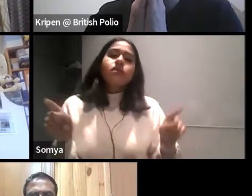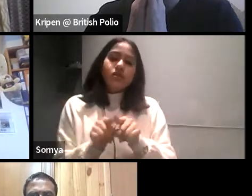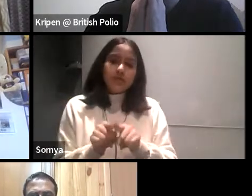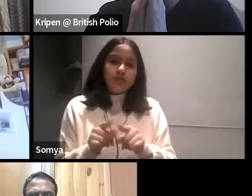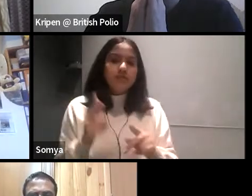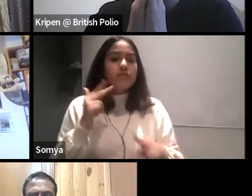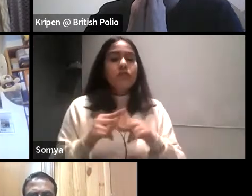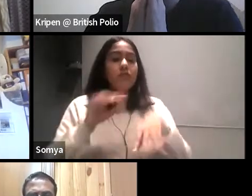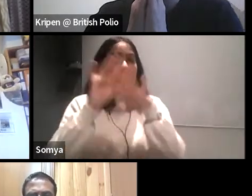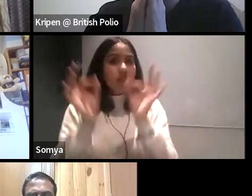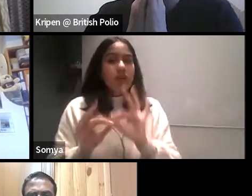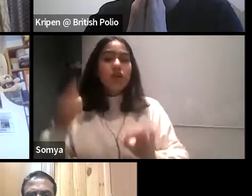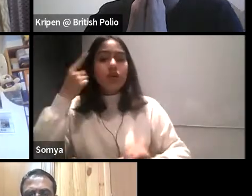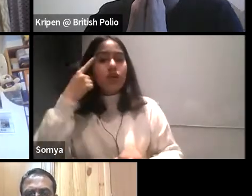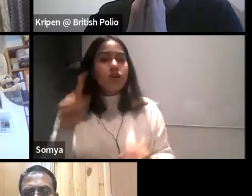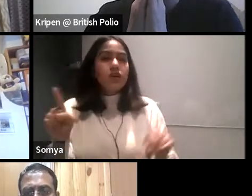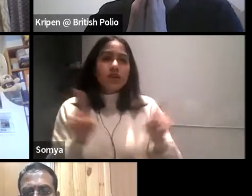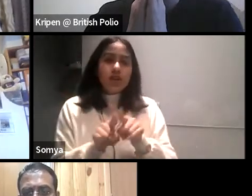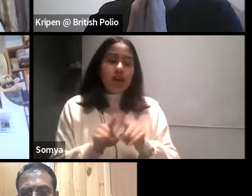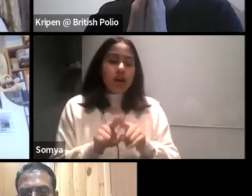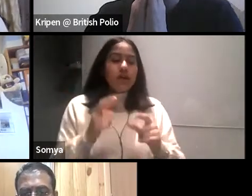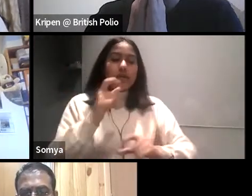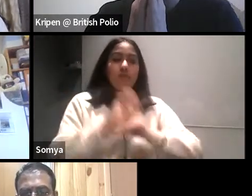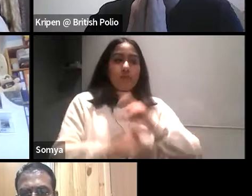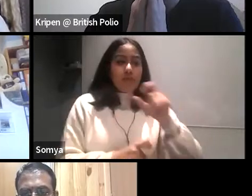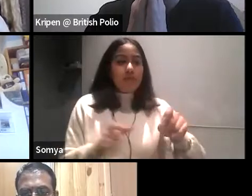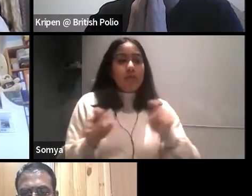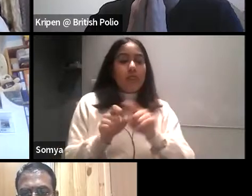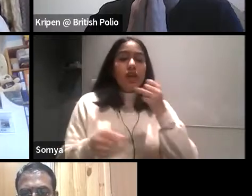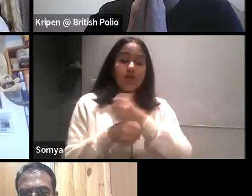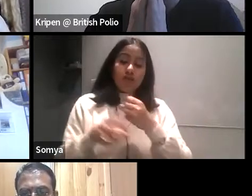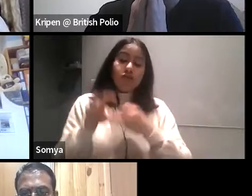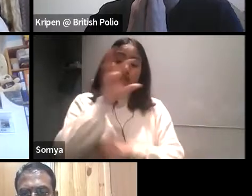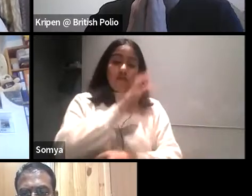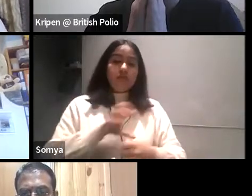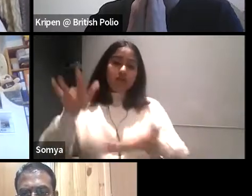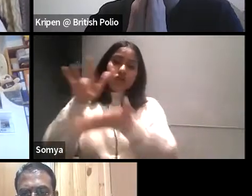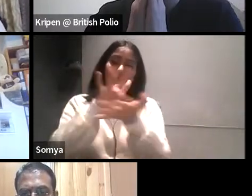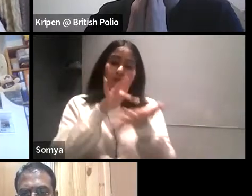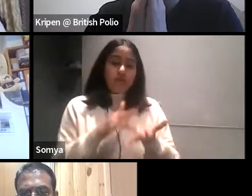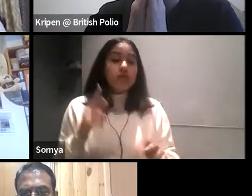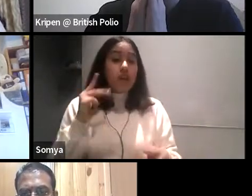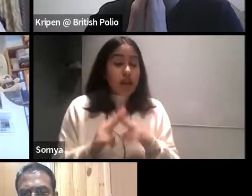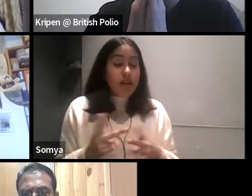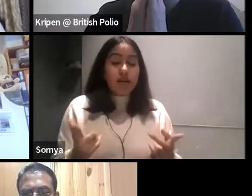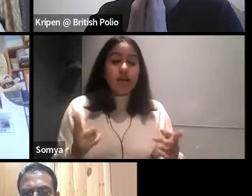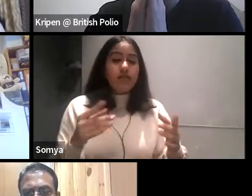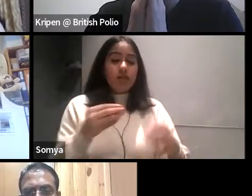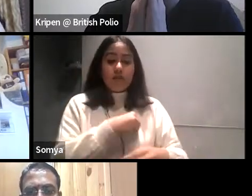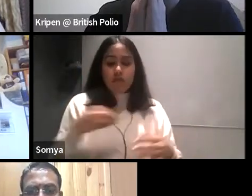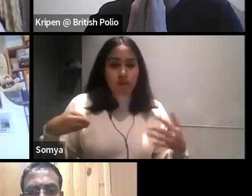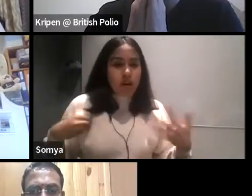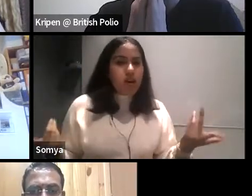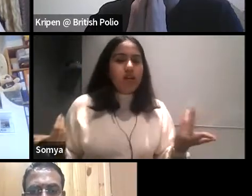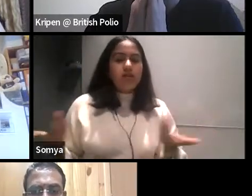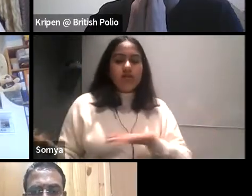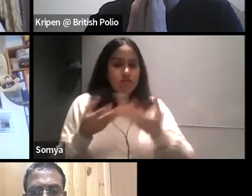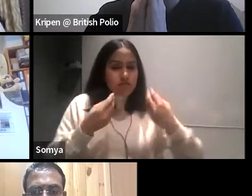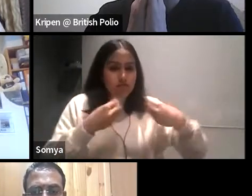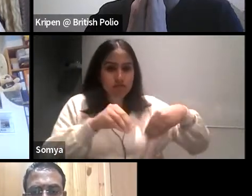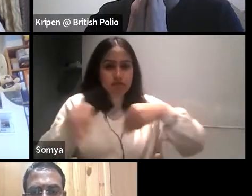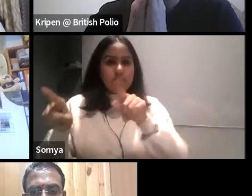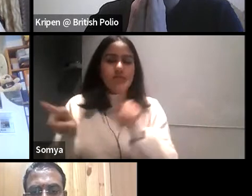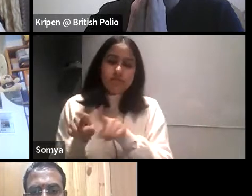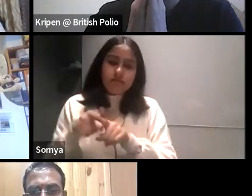and ready to cooperate to each other irrespective of the geographic location. So even for the medical equipments or supplies or